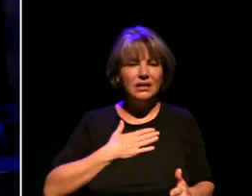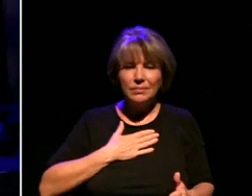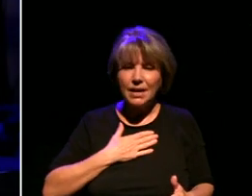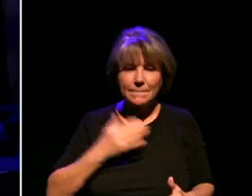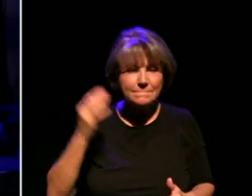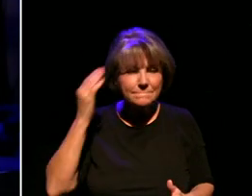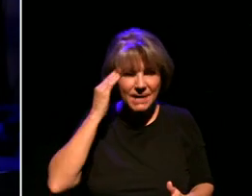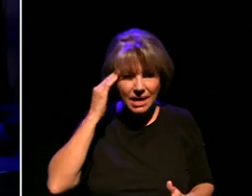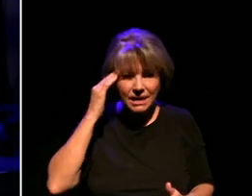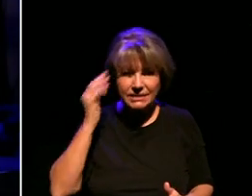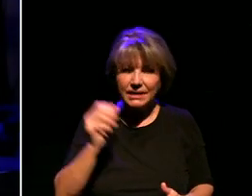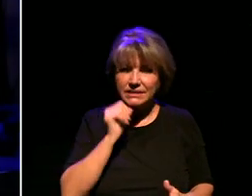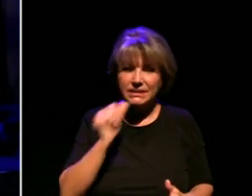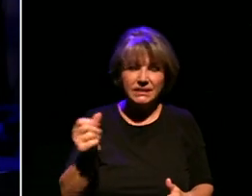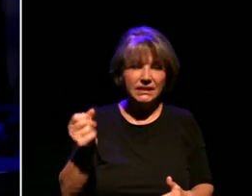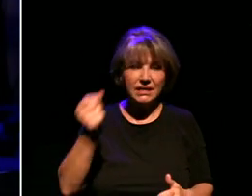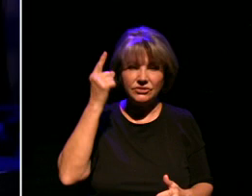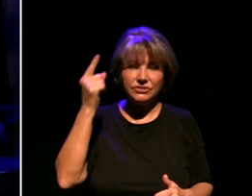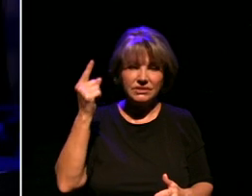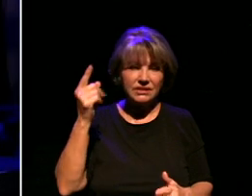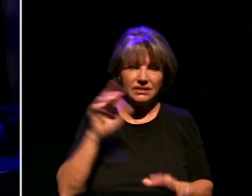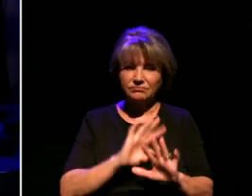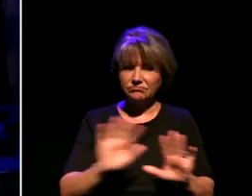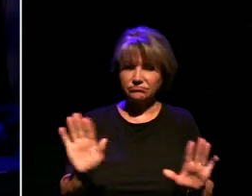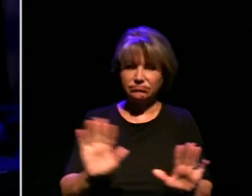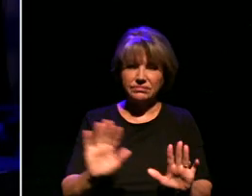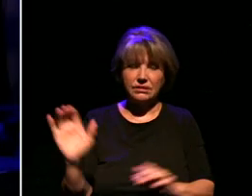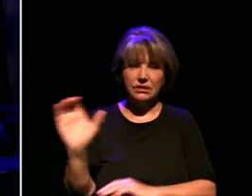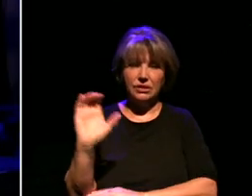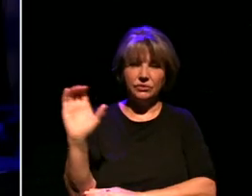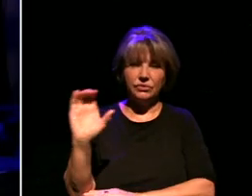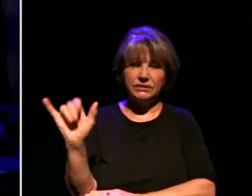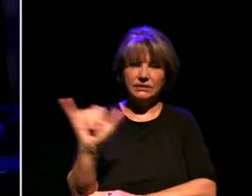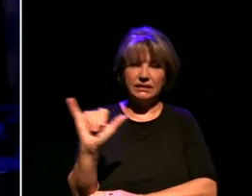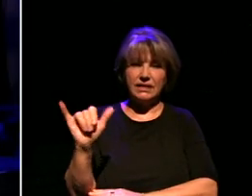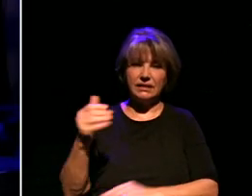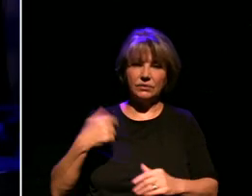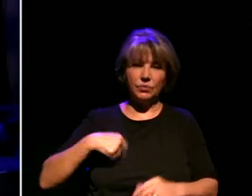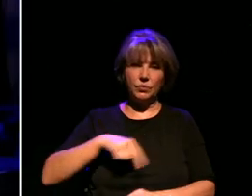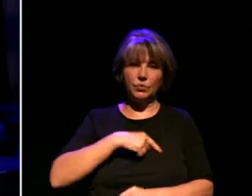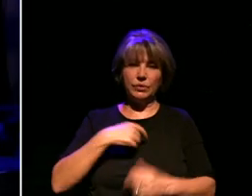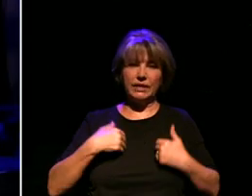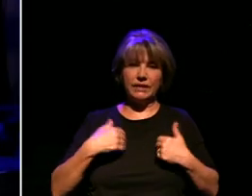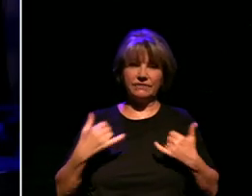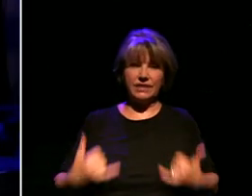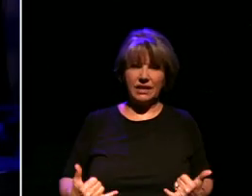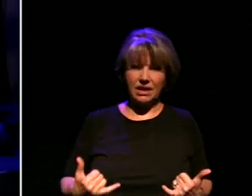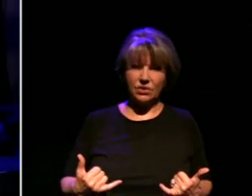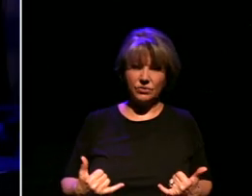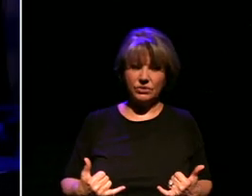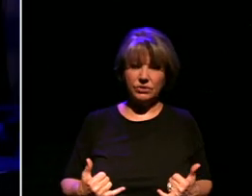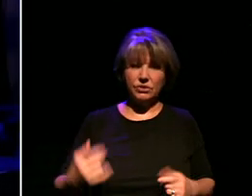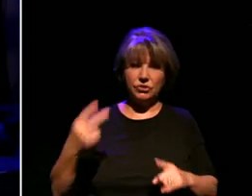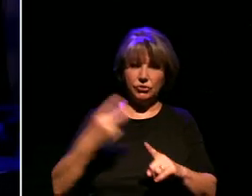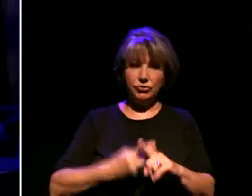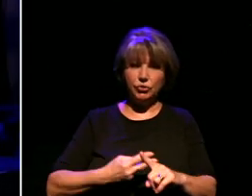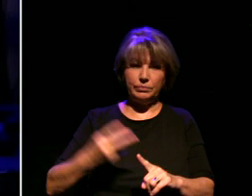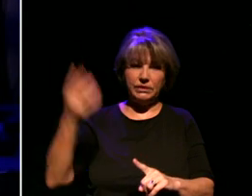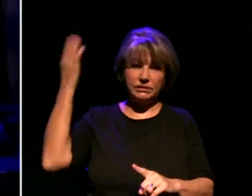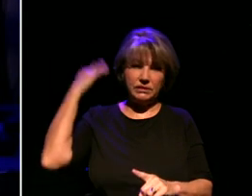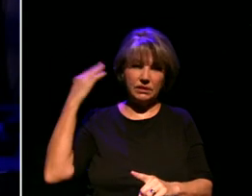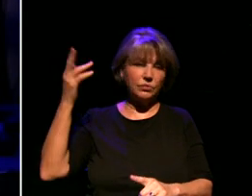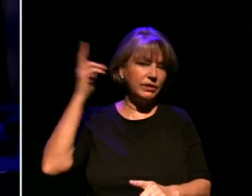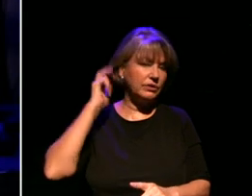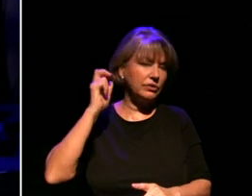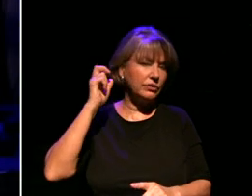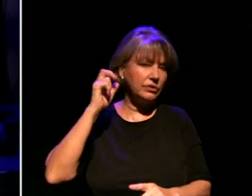even comprehend of a crisis like the one that we're in right now. I mean, sure, 2 months ago, we heard about